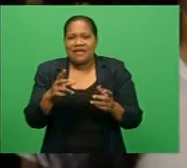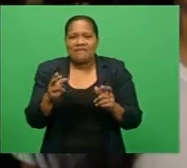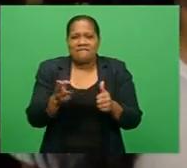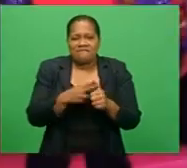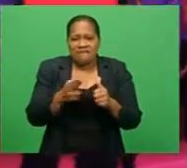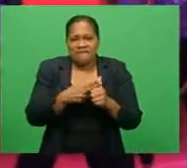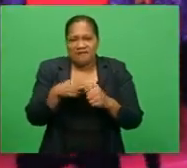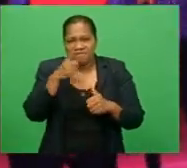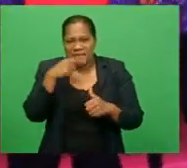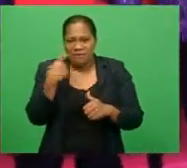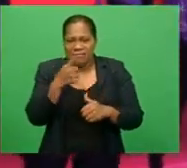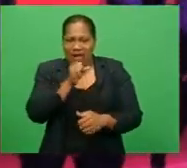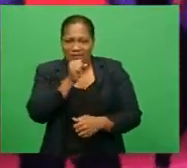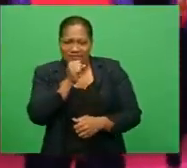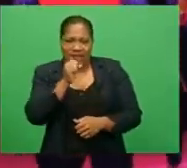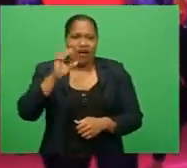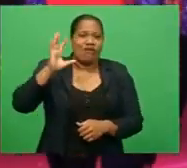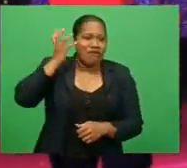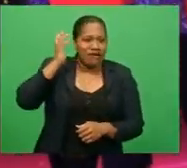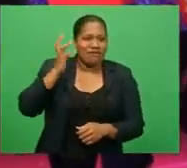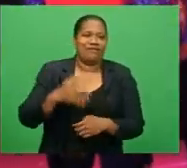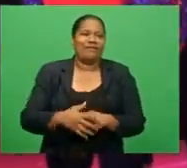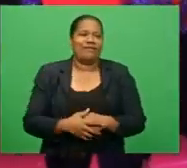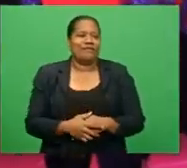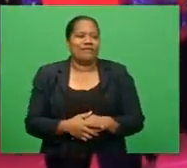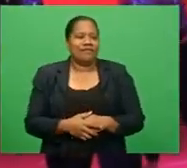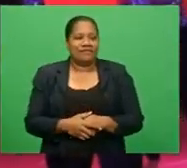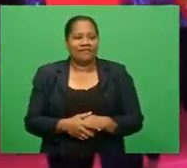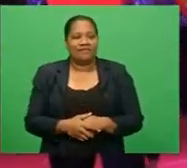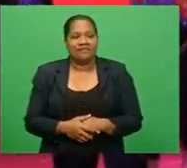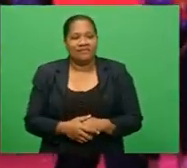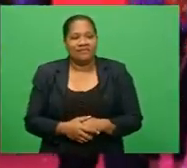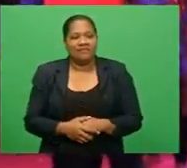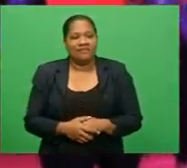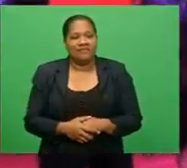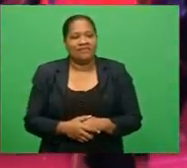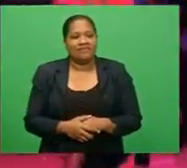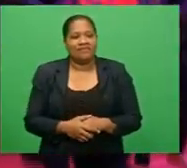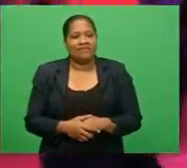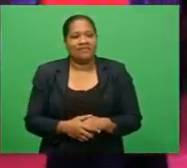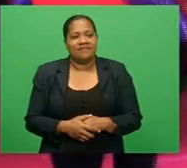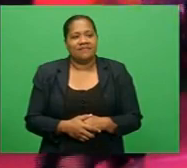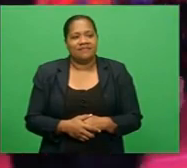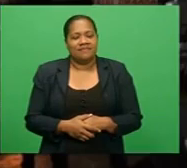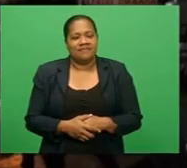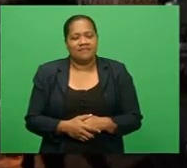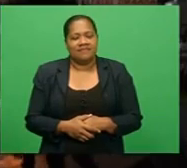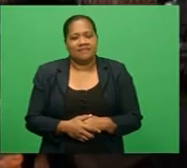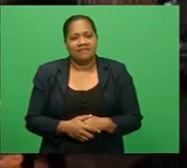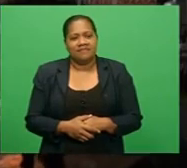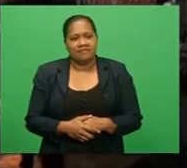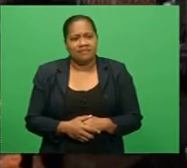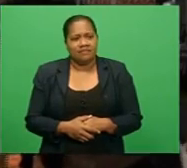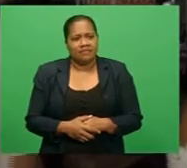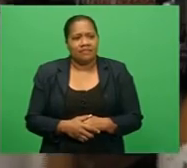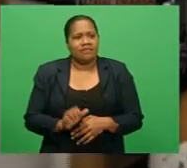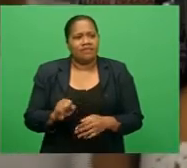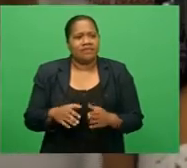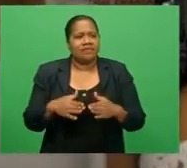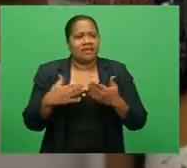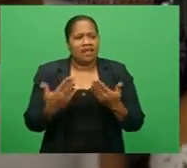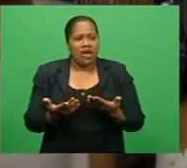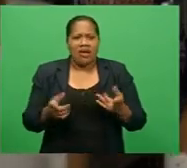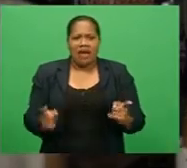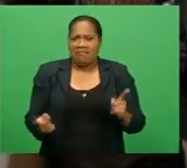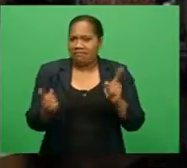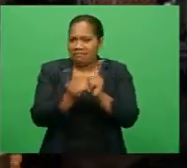so many foods to eat, and I got to meet so many TikTokers. It is I got to meet the TikTok fans